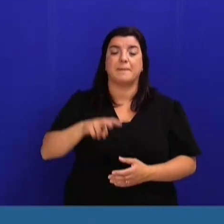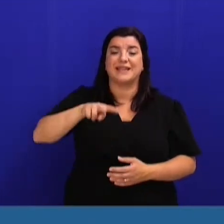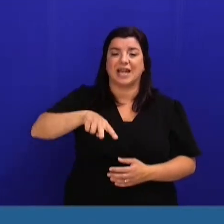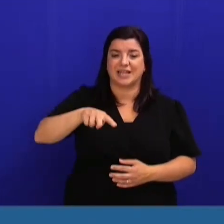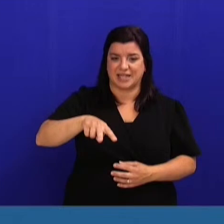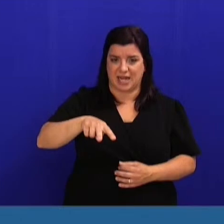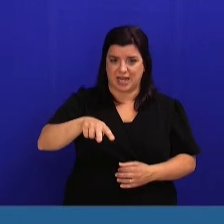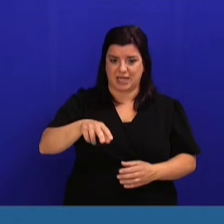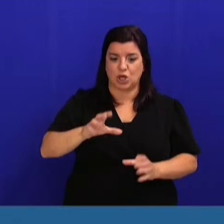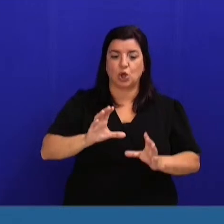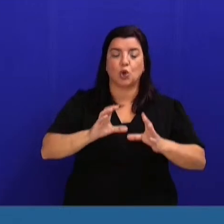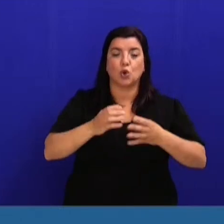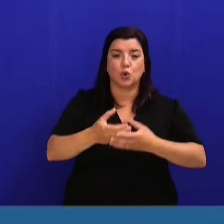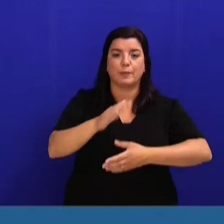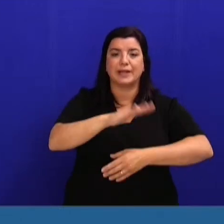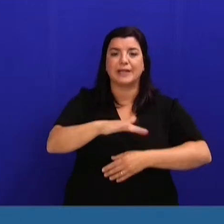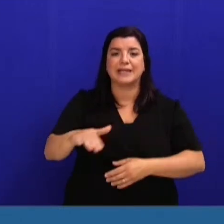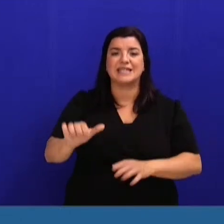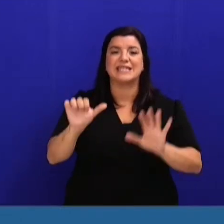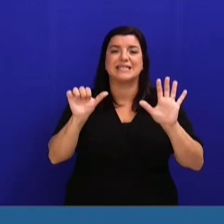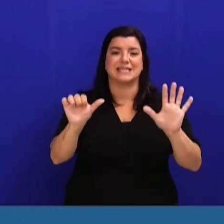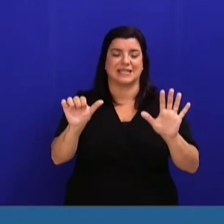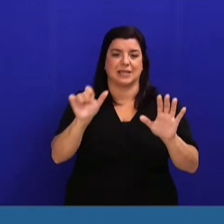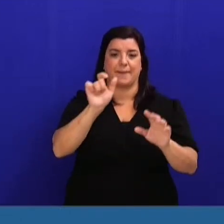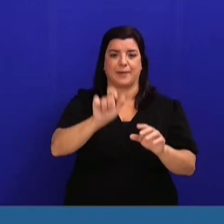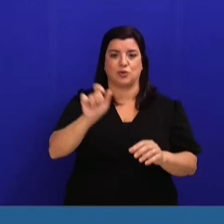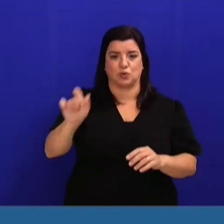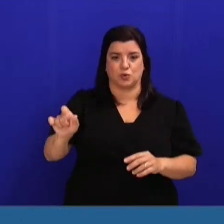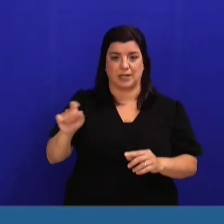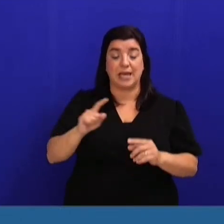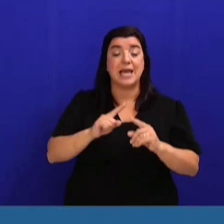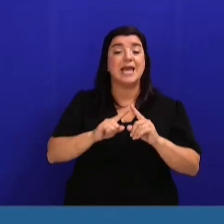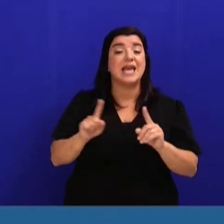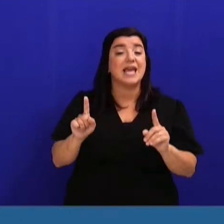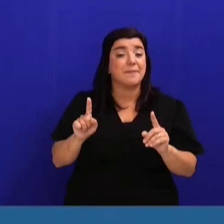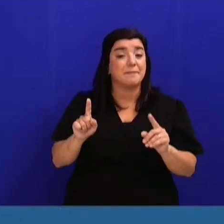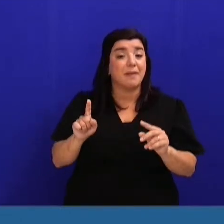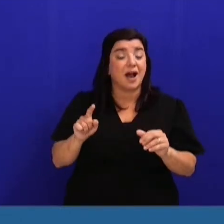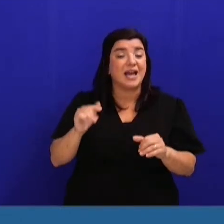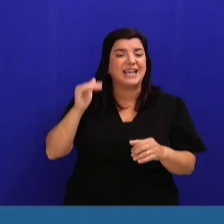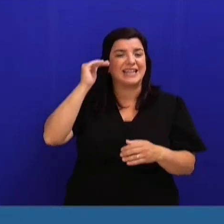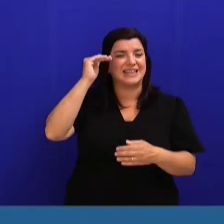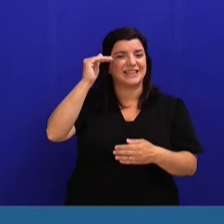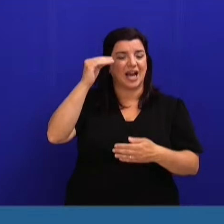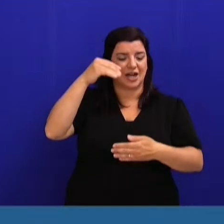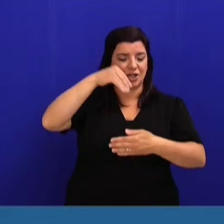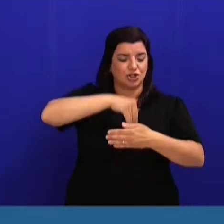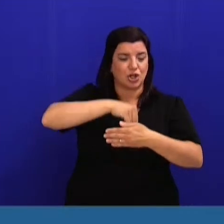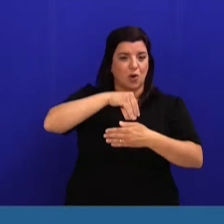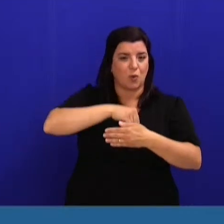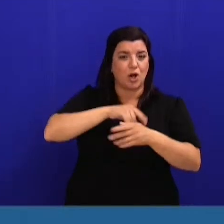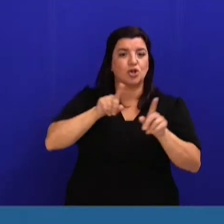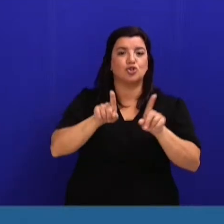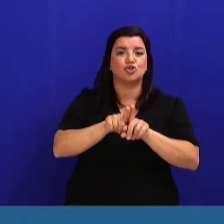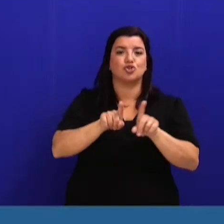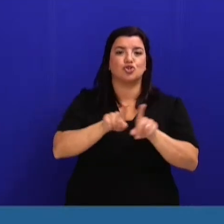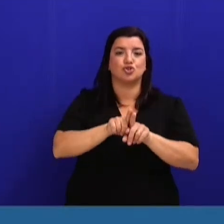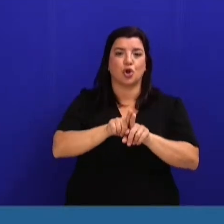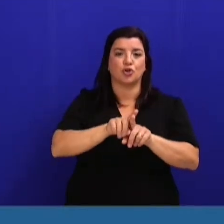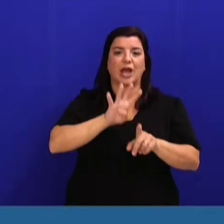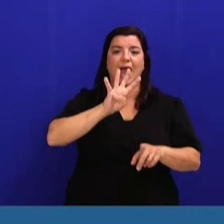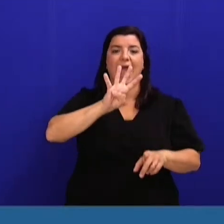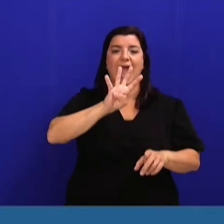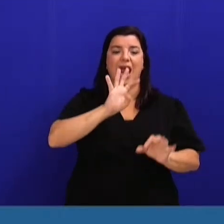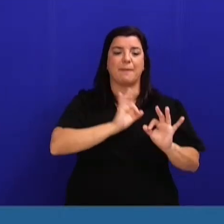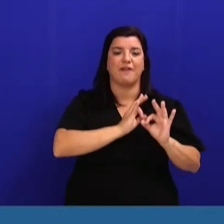ta' 6, kif spjegajna diġà, però il-numru ta' persuni li jistgħu jkunu ġa residenza jrid ikun jibqa' limitat sa'